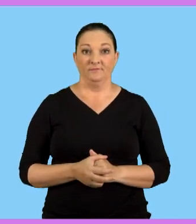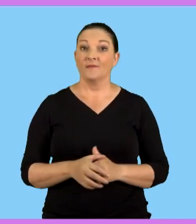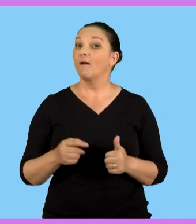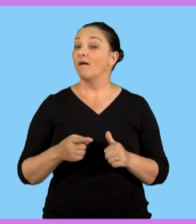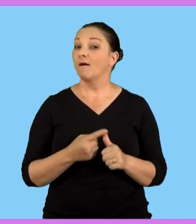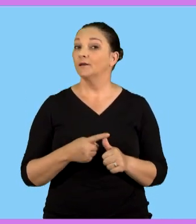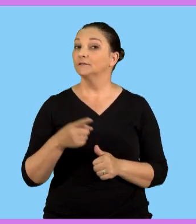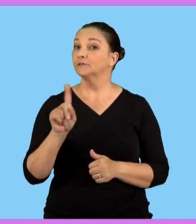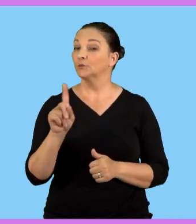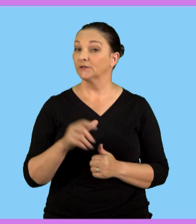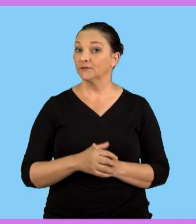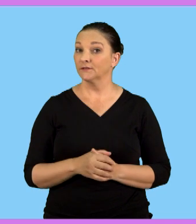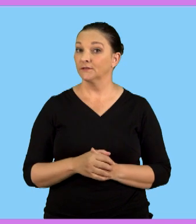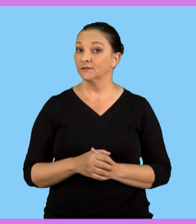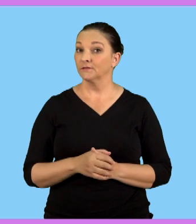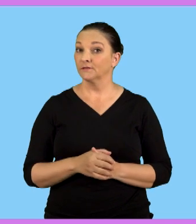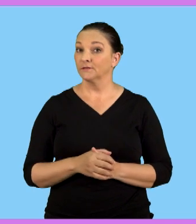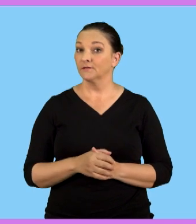And my answer is